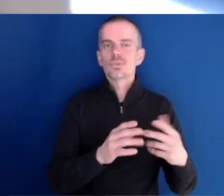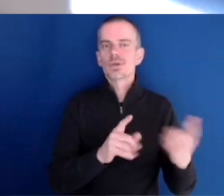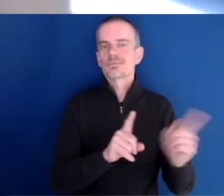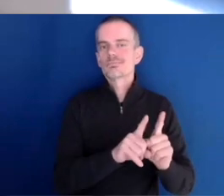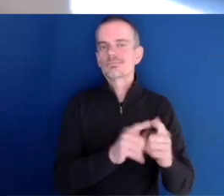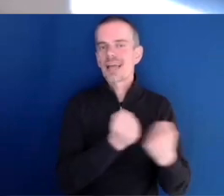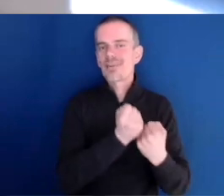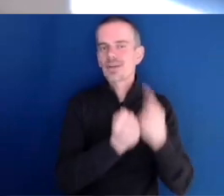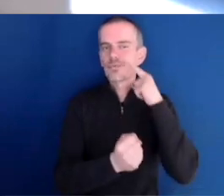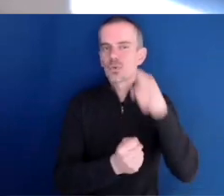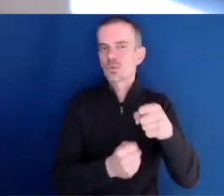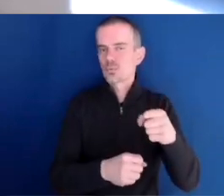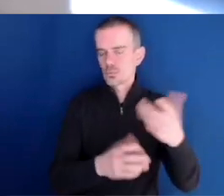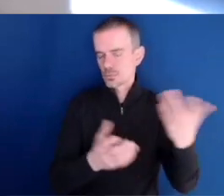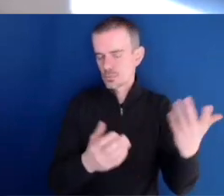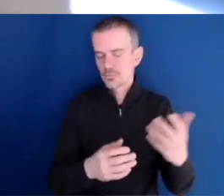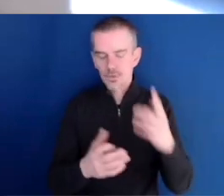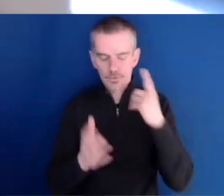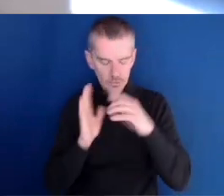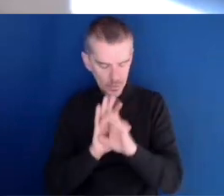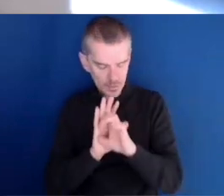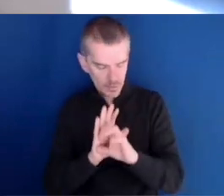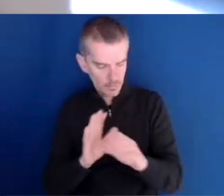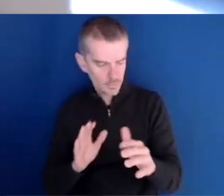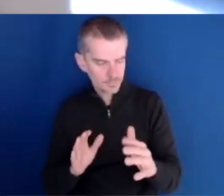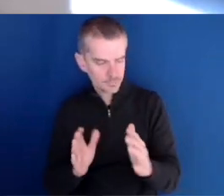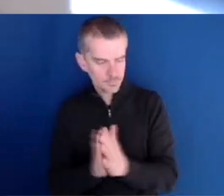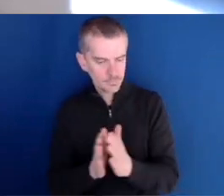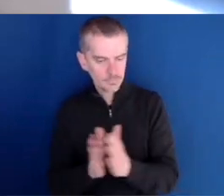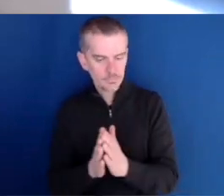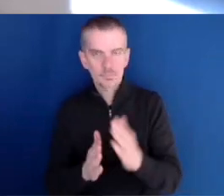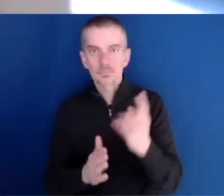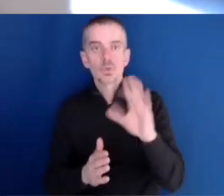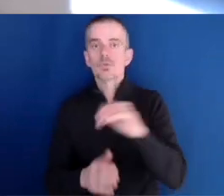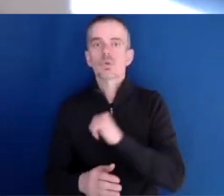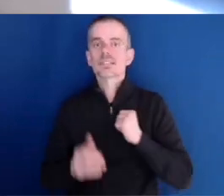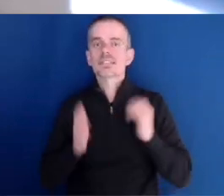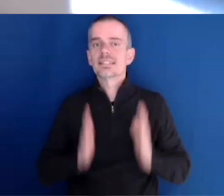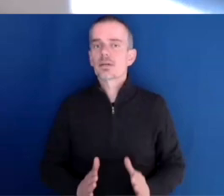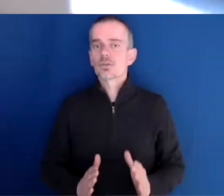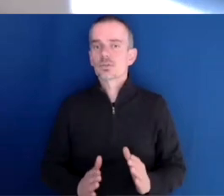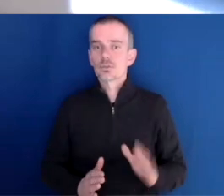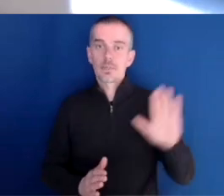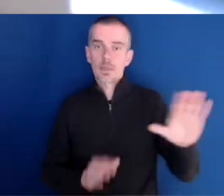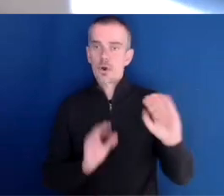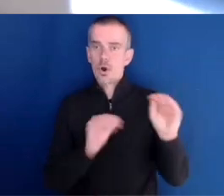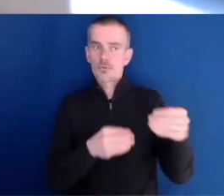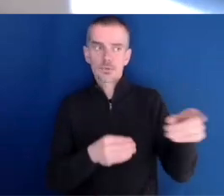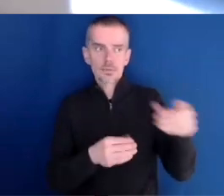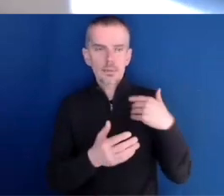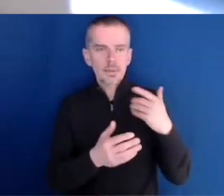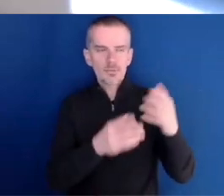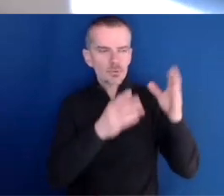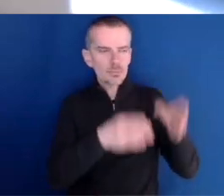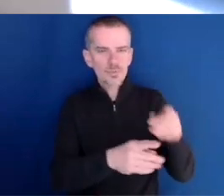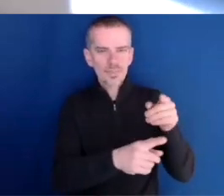for example, uh, another, like one of your senator's offices might have a